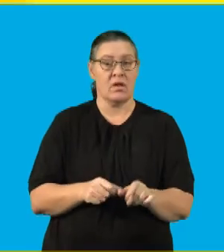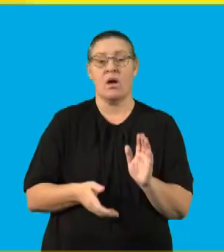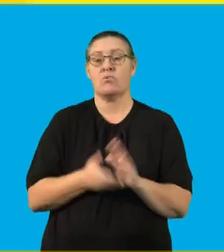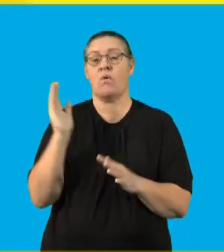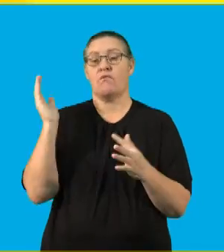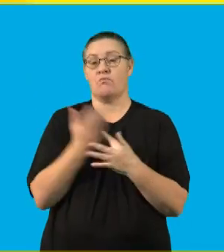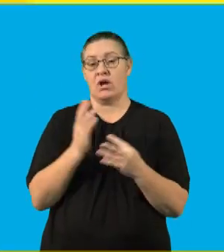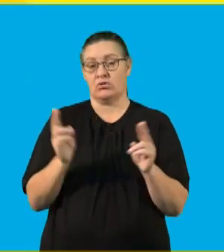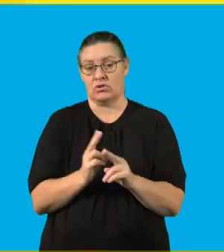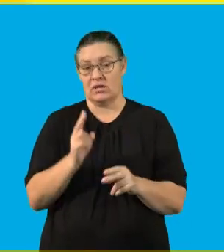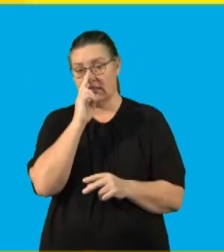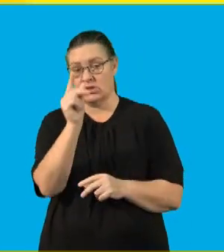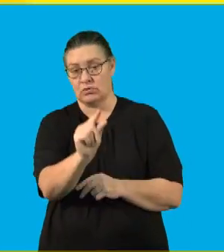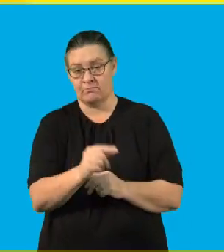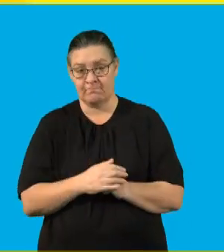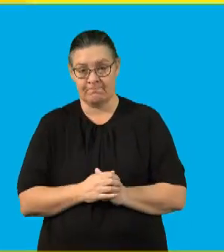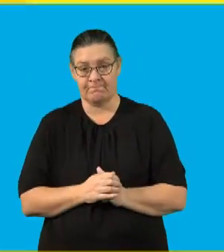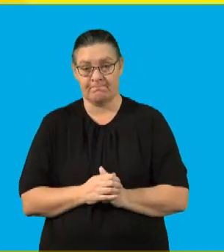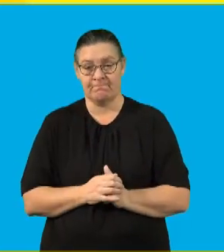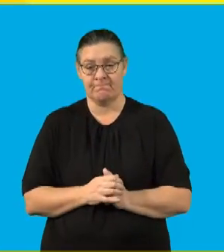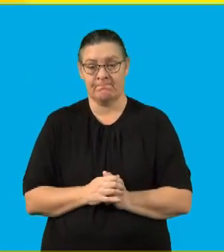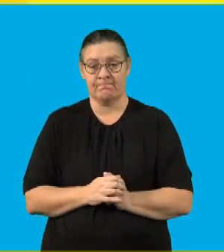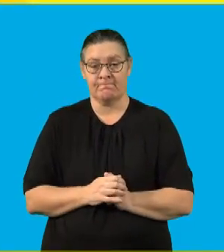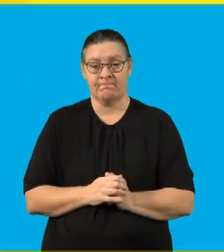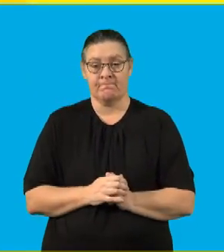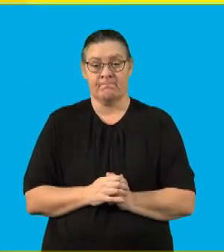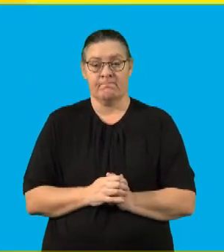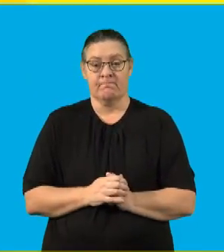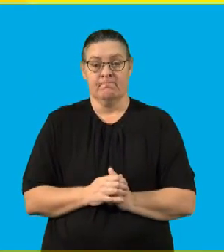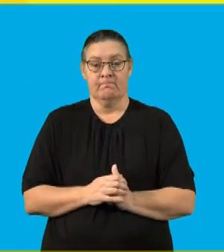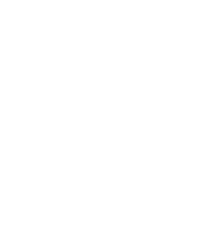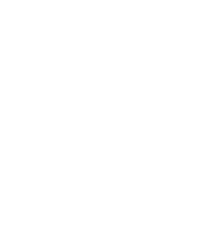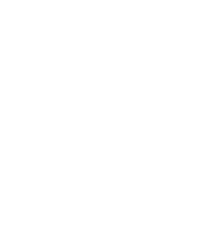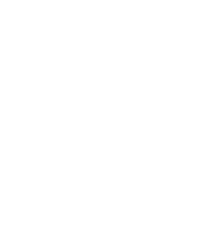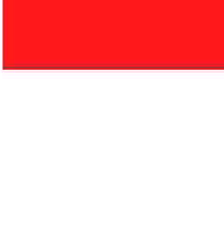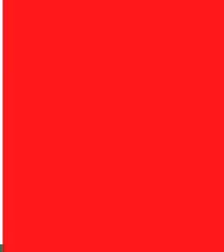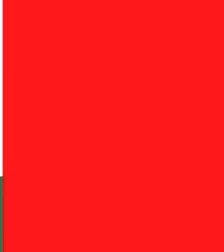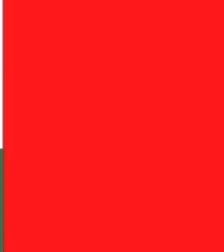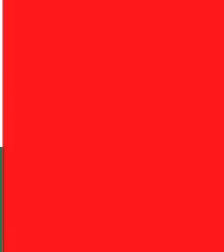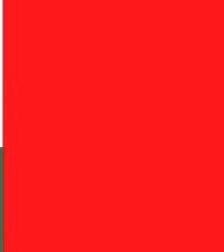So before we move on now, learners, let's quickly go for a short break, and I will see you just after this.